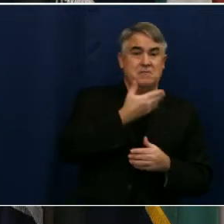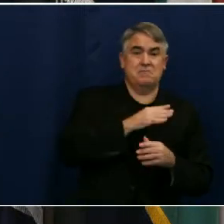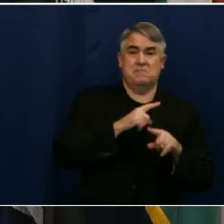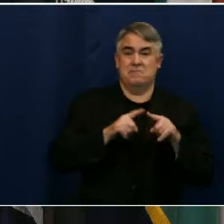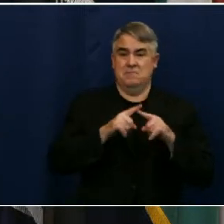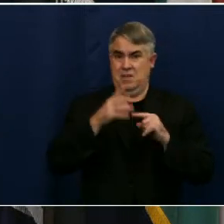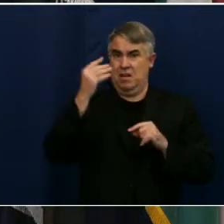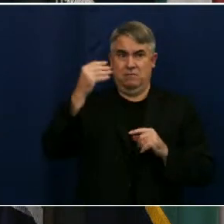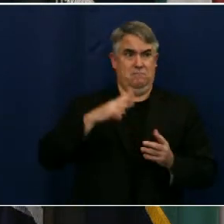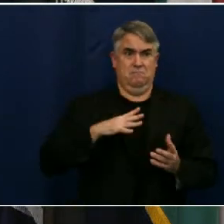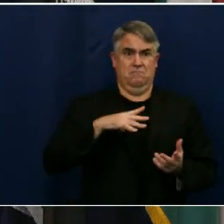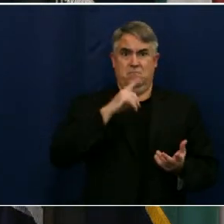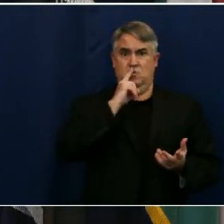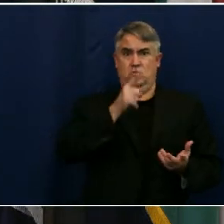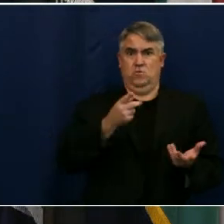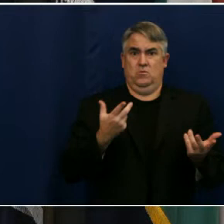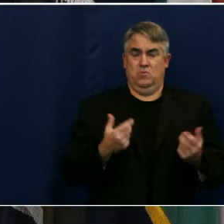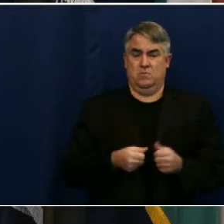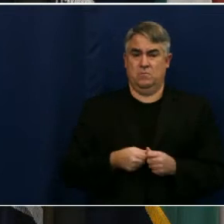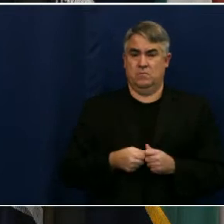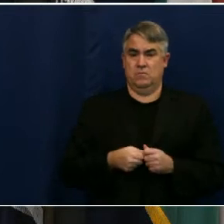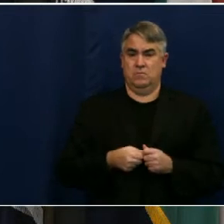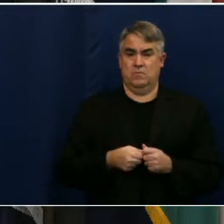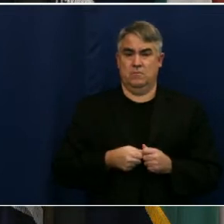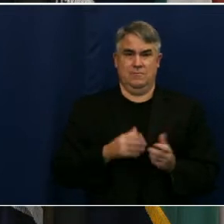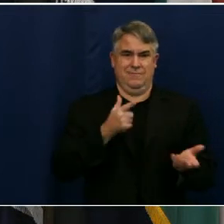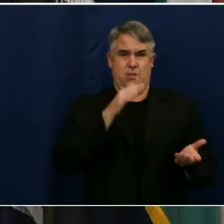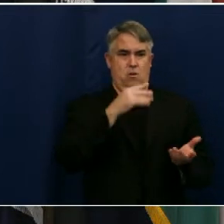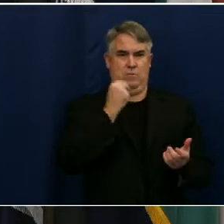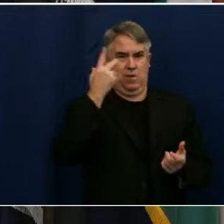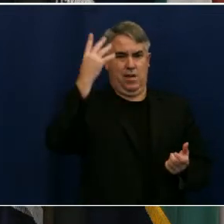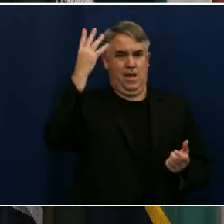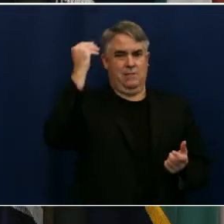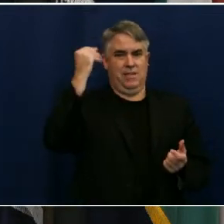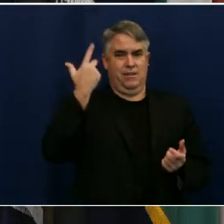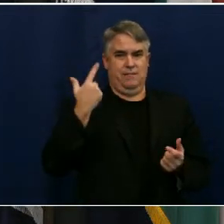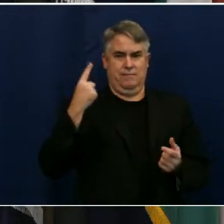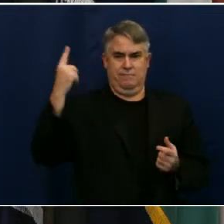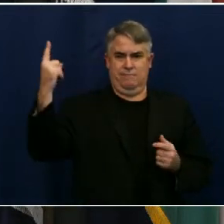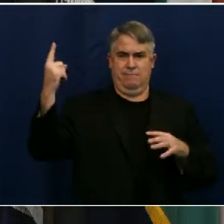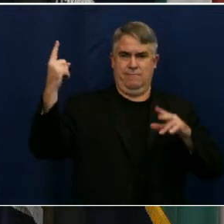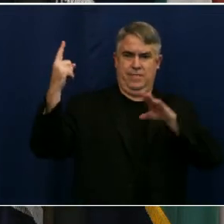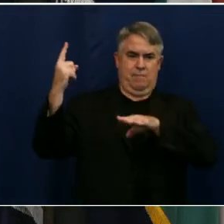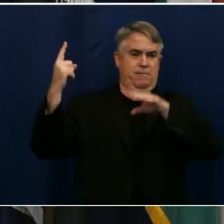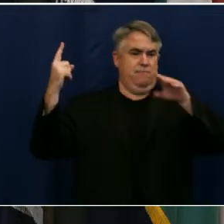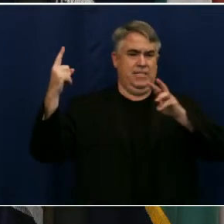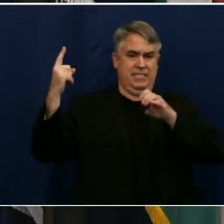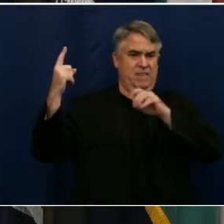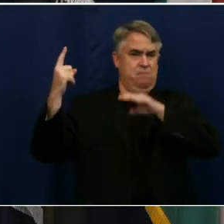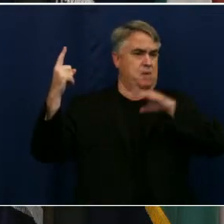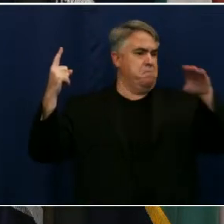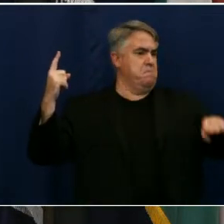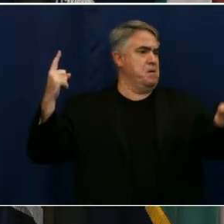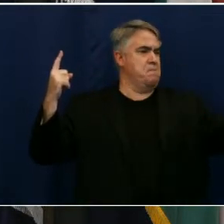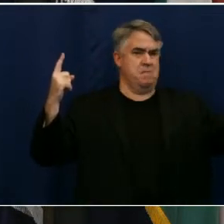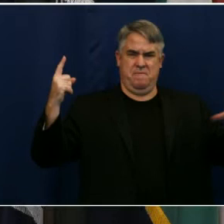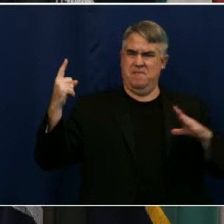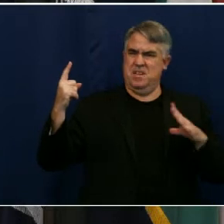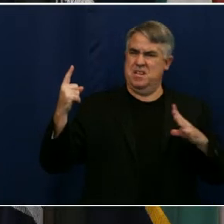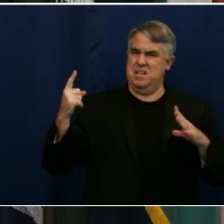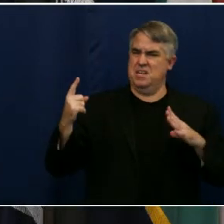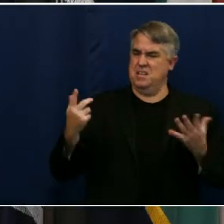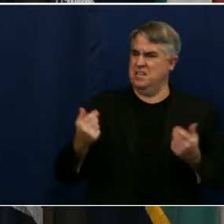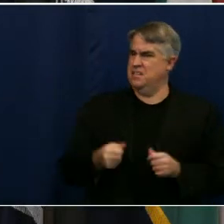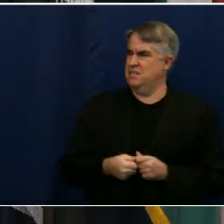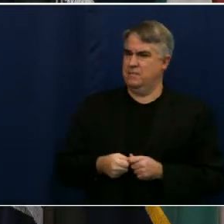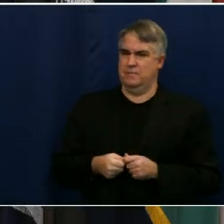risk to have someone perform music or whatever it may be. And I know that's been a top request of a number of folks